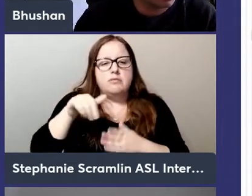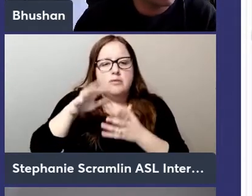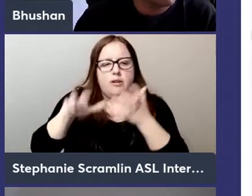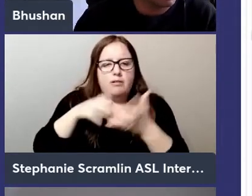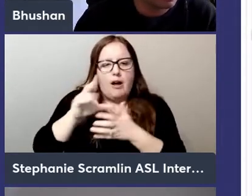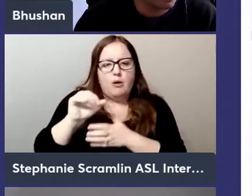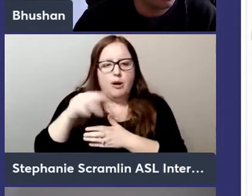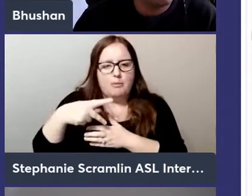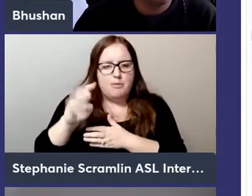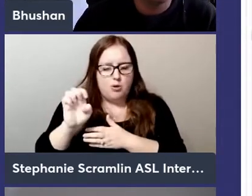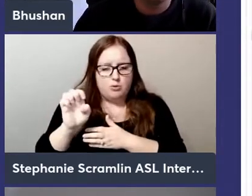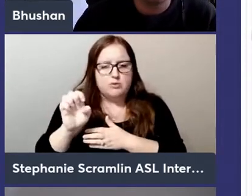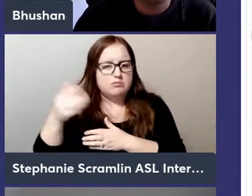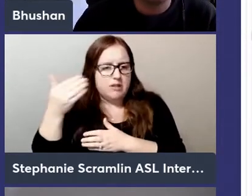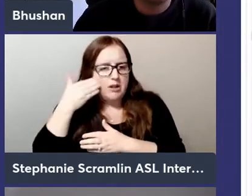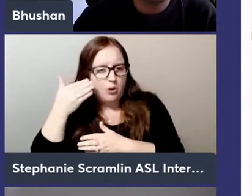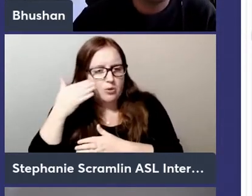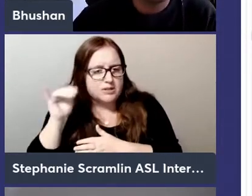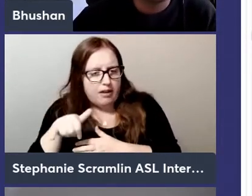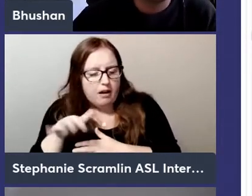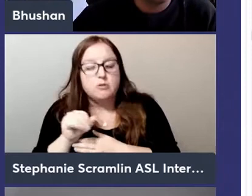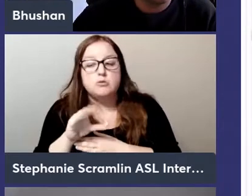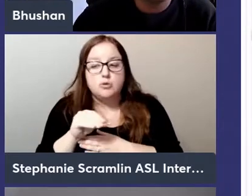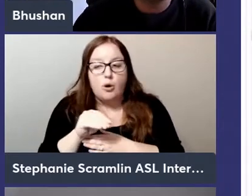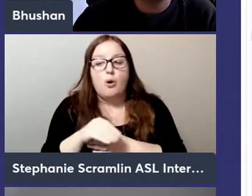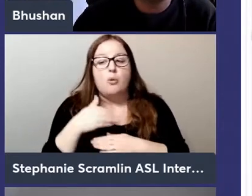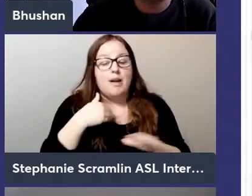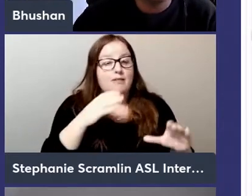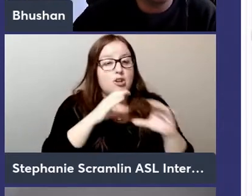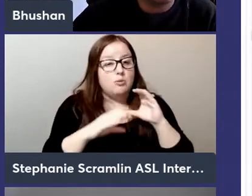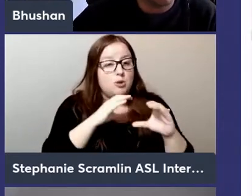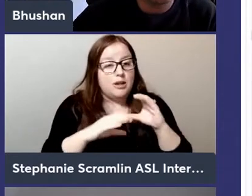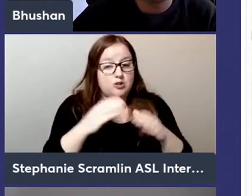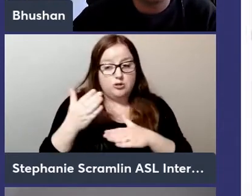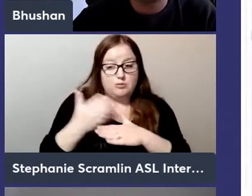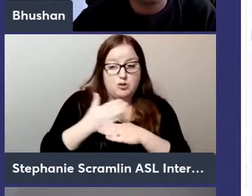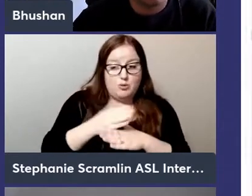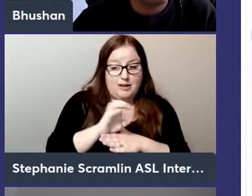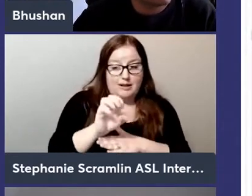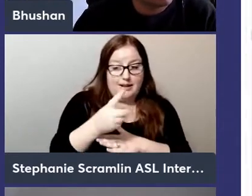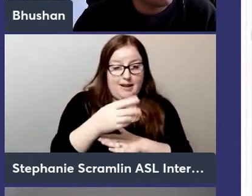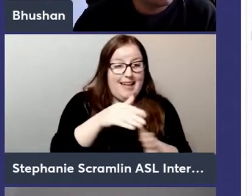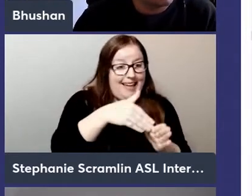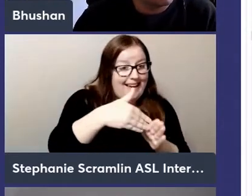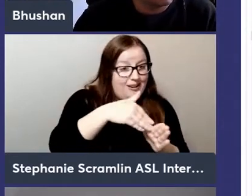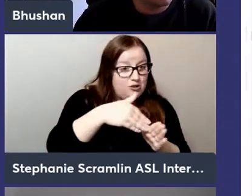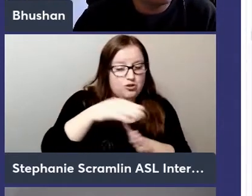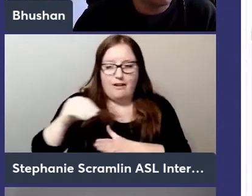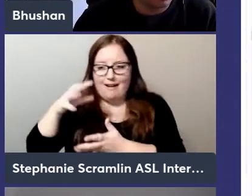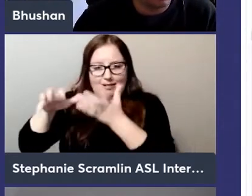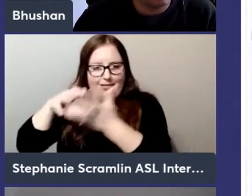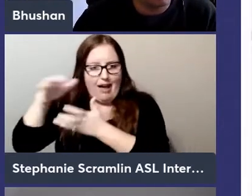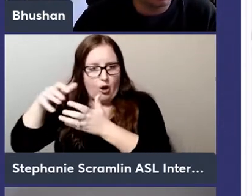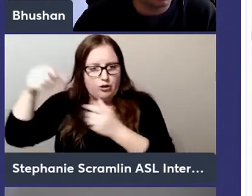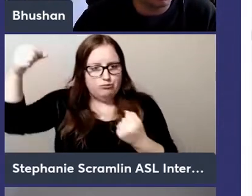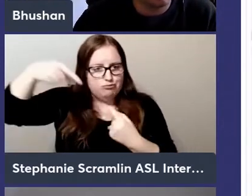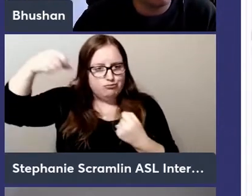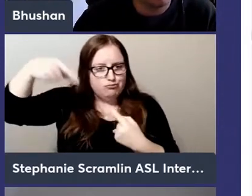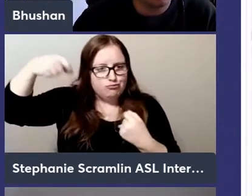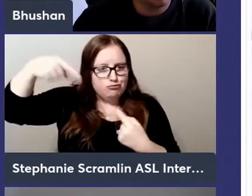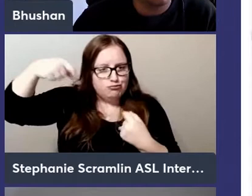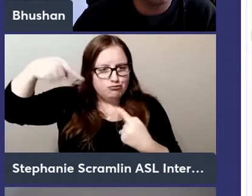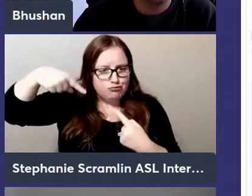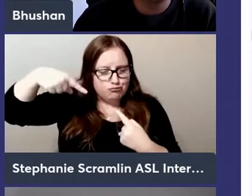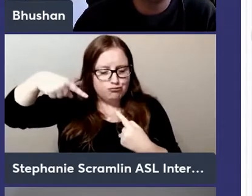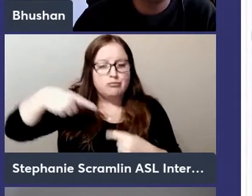Fleetwise, speaks. And so there is a communication between the edge and the cloud, and